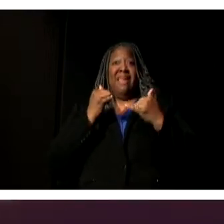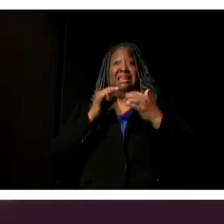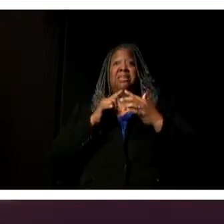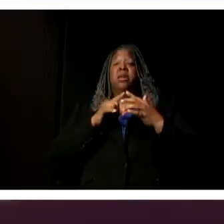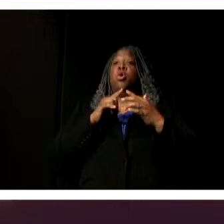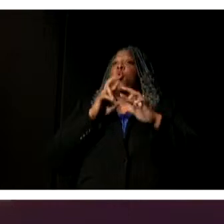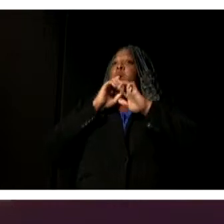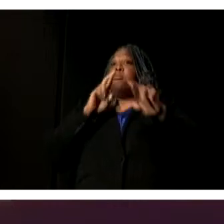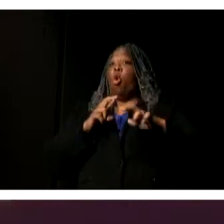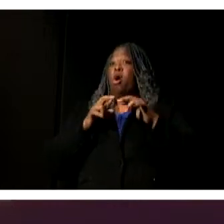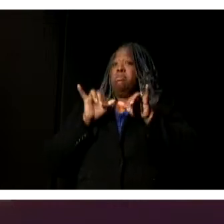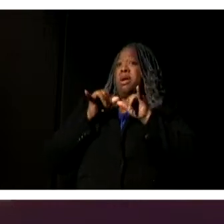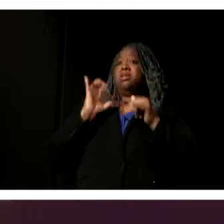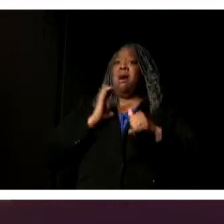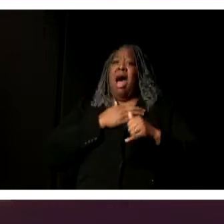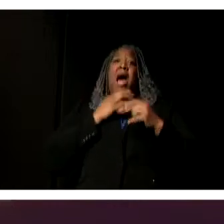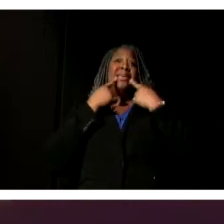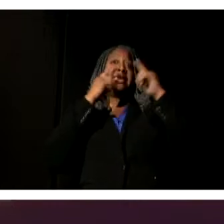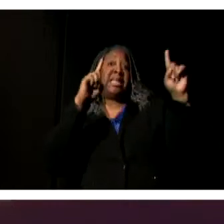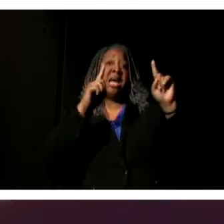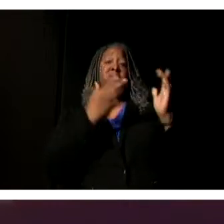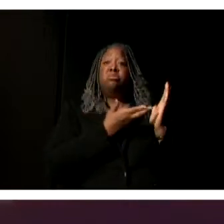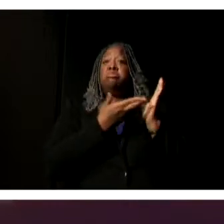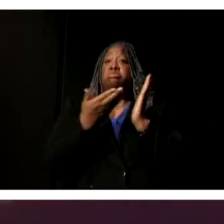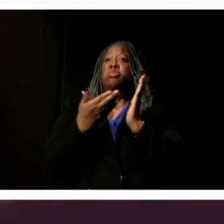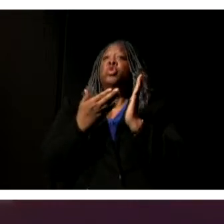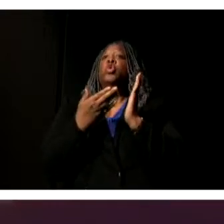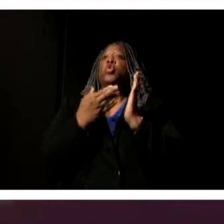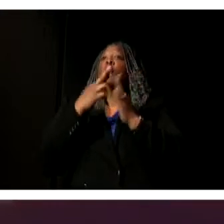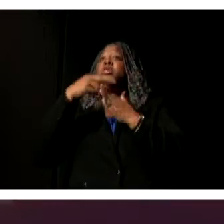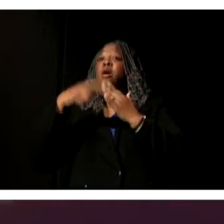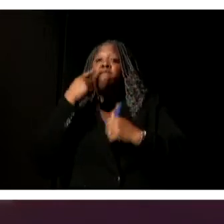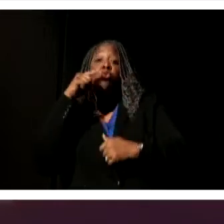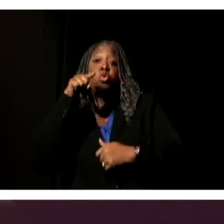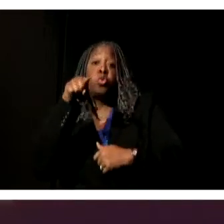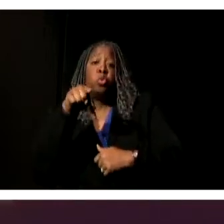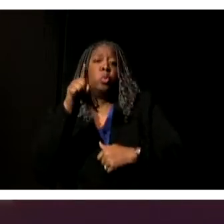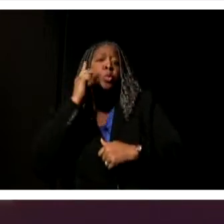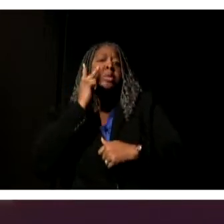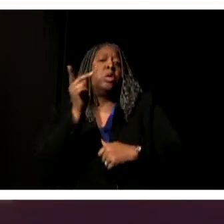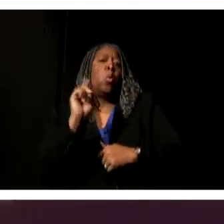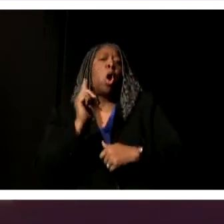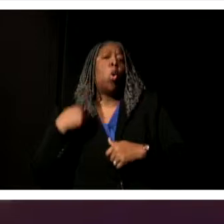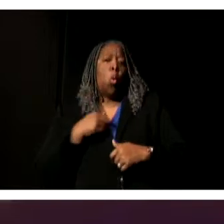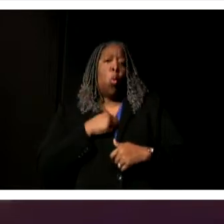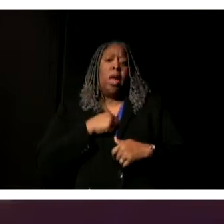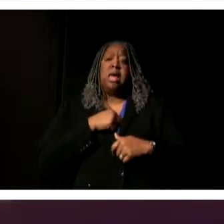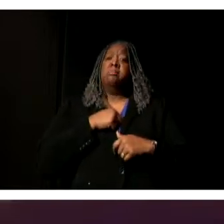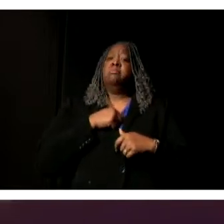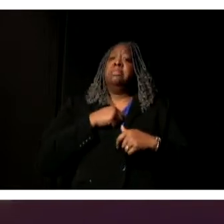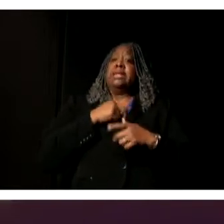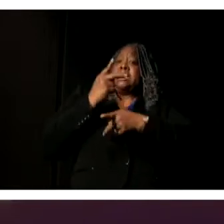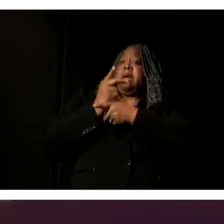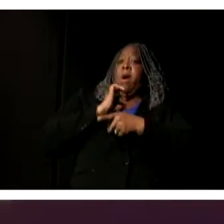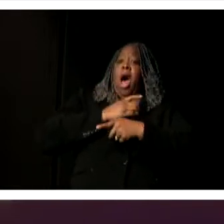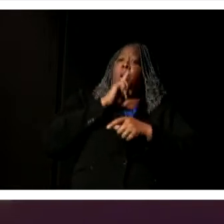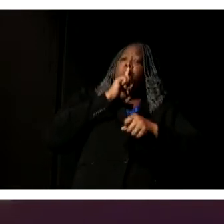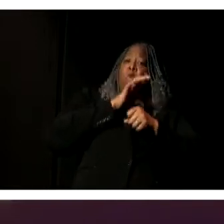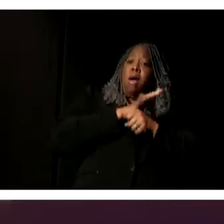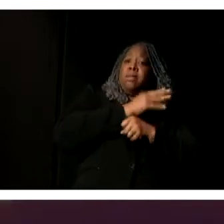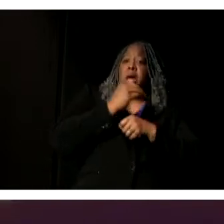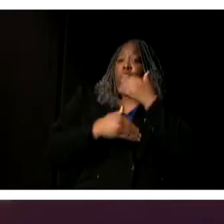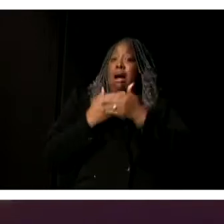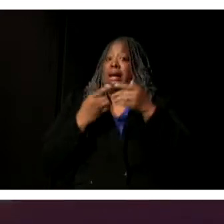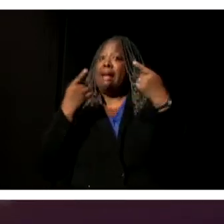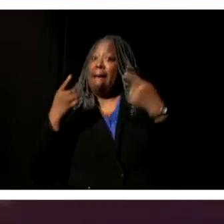our success delivering results for you. You'll see where we stand on our promises and progress made.